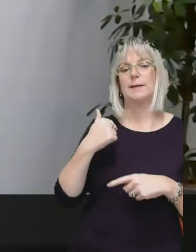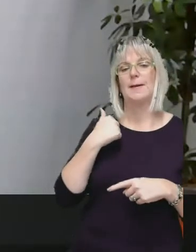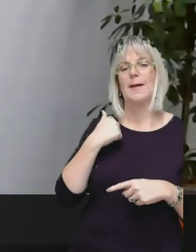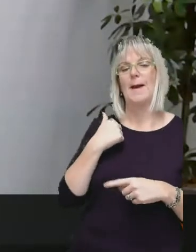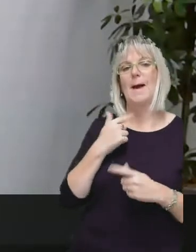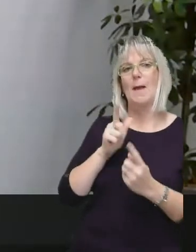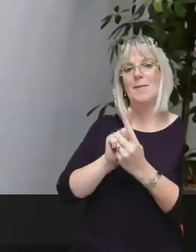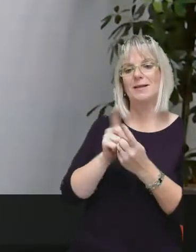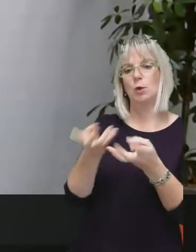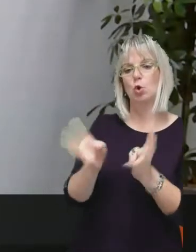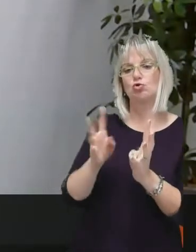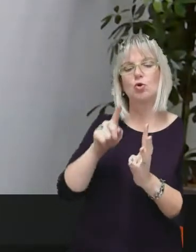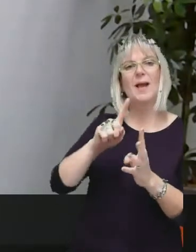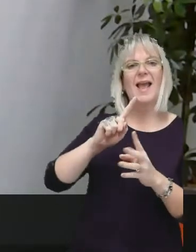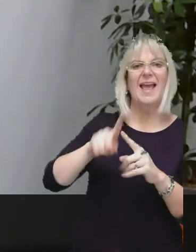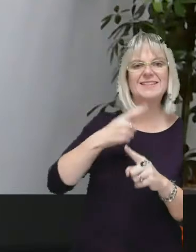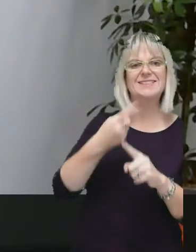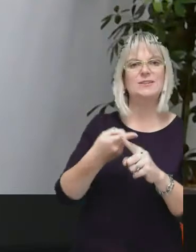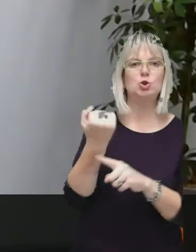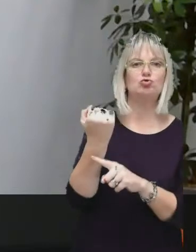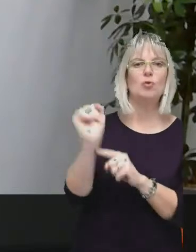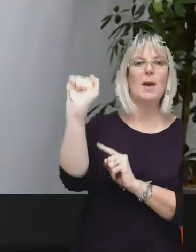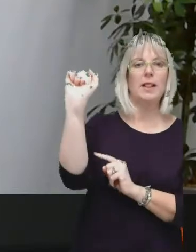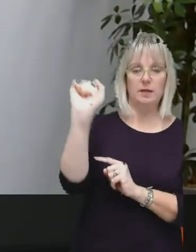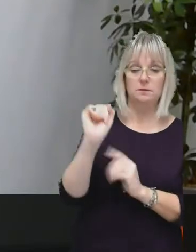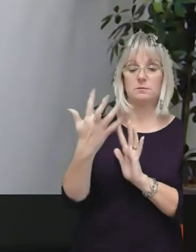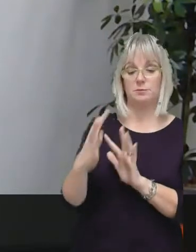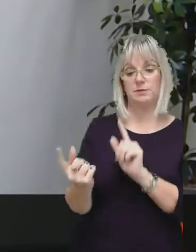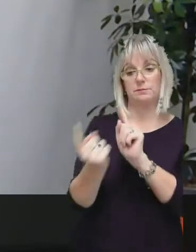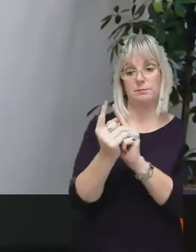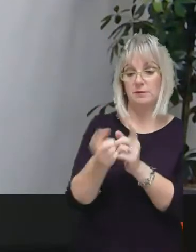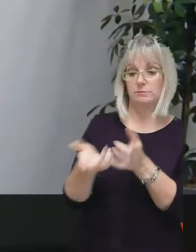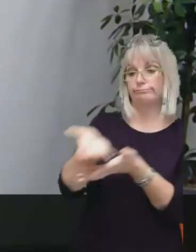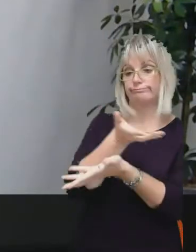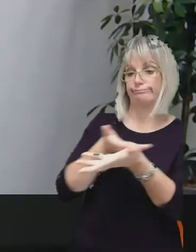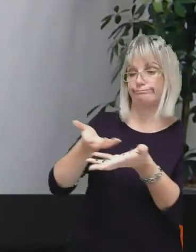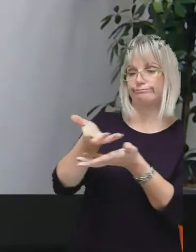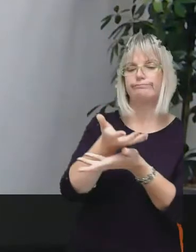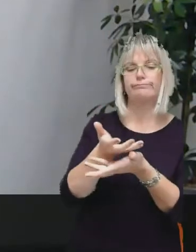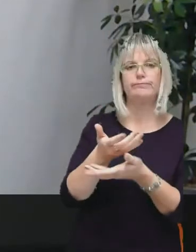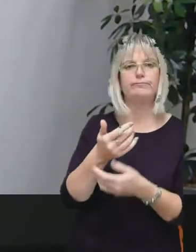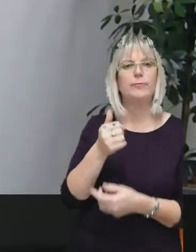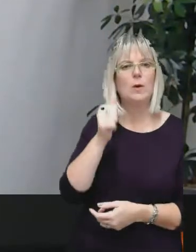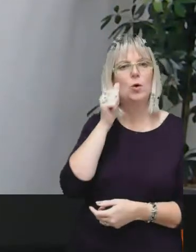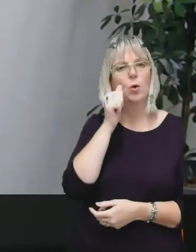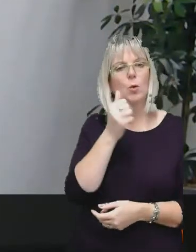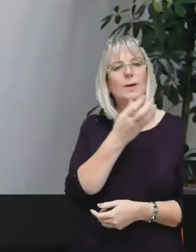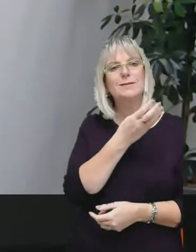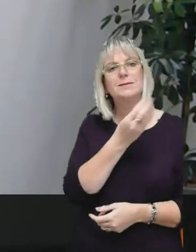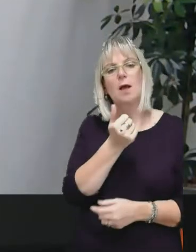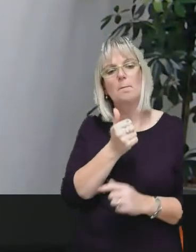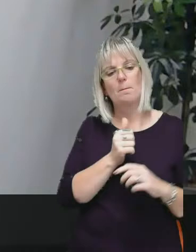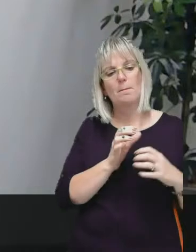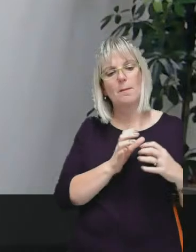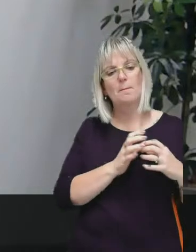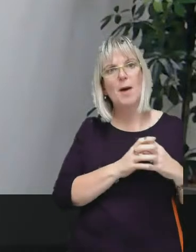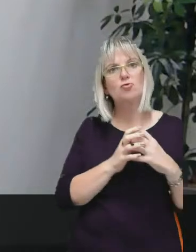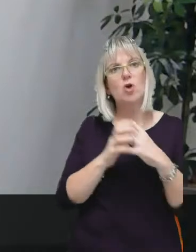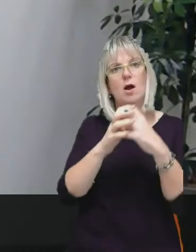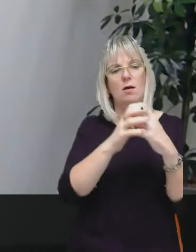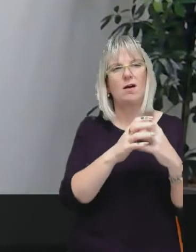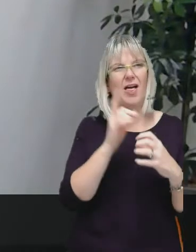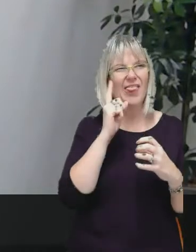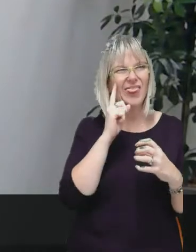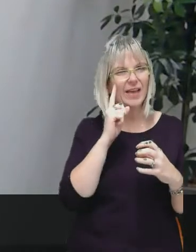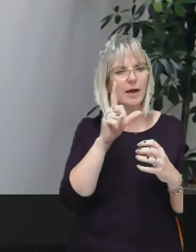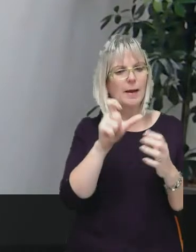a citizens' assembly. And I know some boroughs across London are piloting this. I think Camden may be one of them. And we're interested